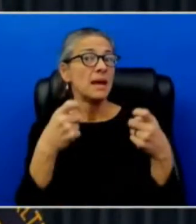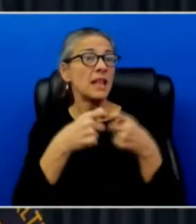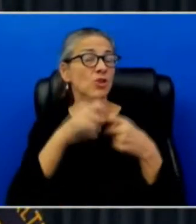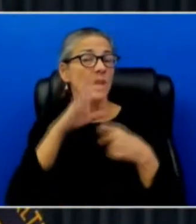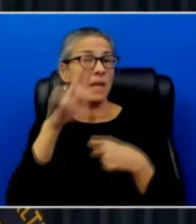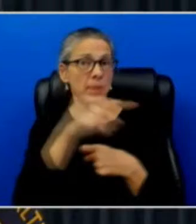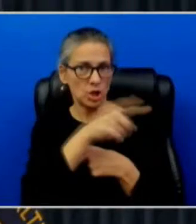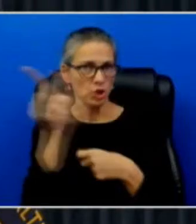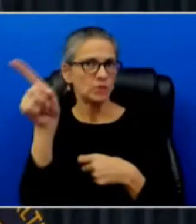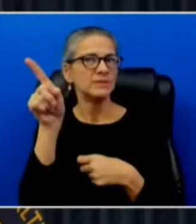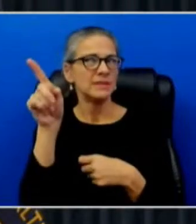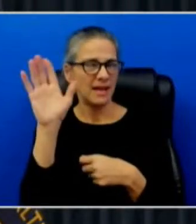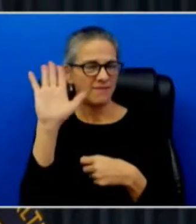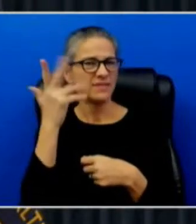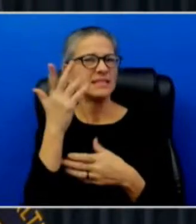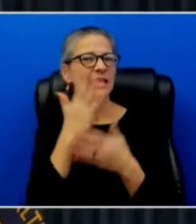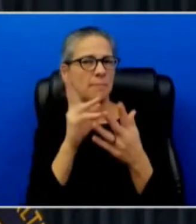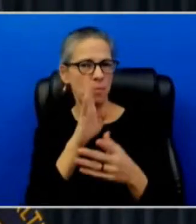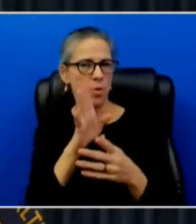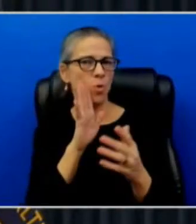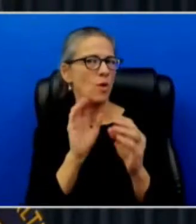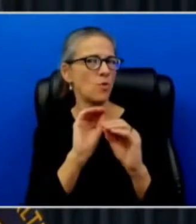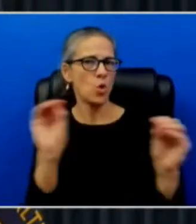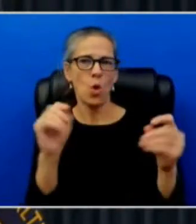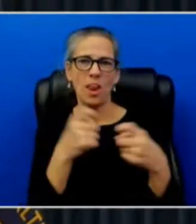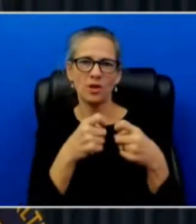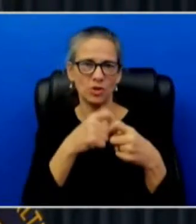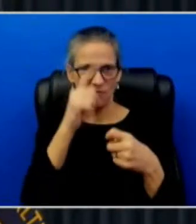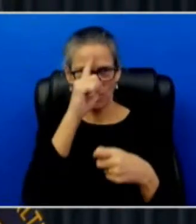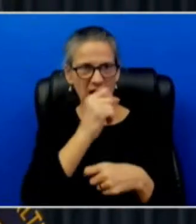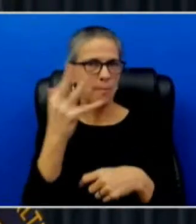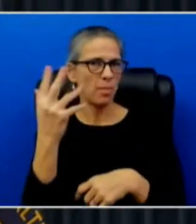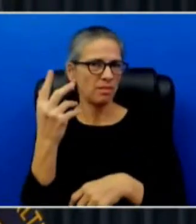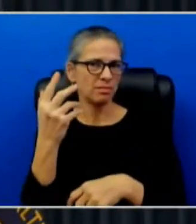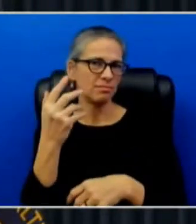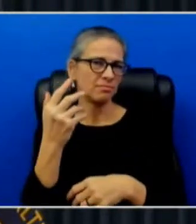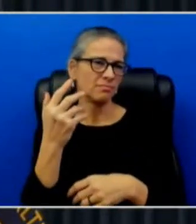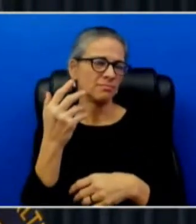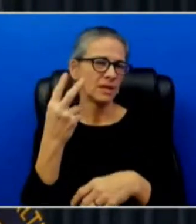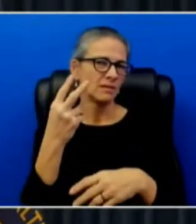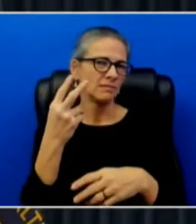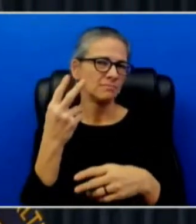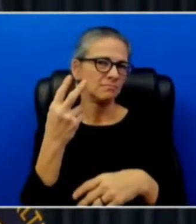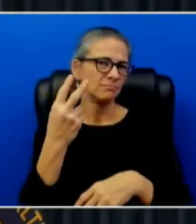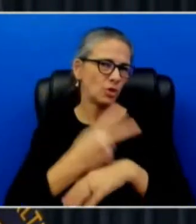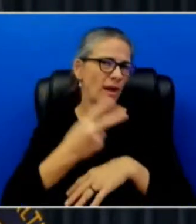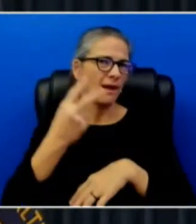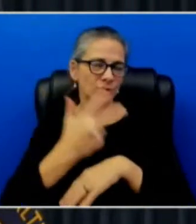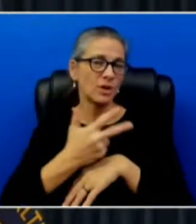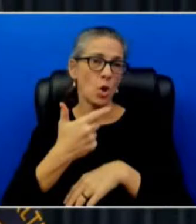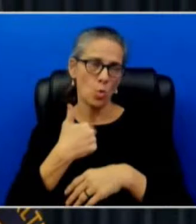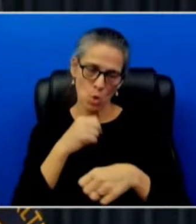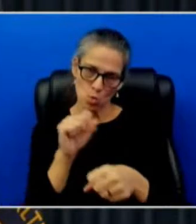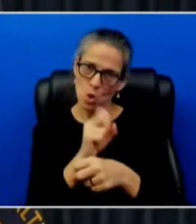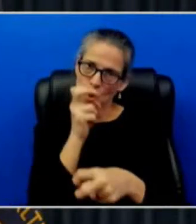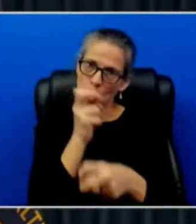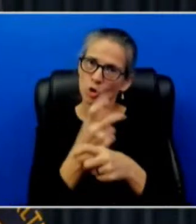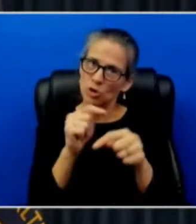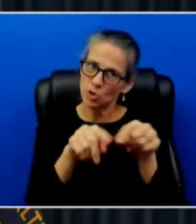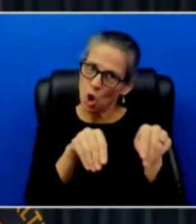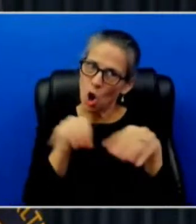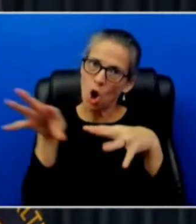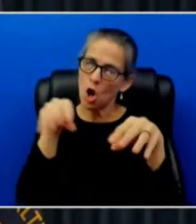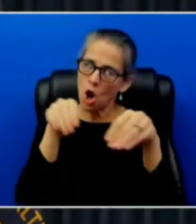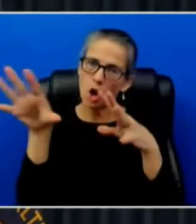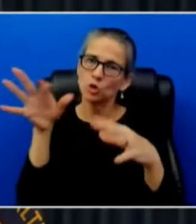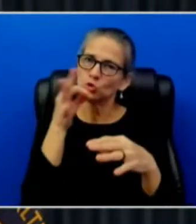without power for a couple of days. Obviously, we're going to push as hard as we can, and they are, to restore it as quickly as possible.